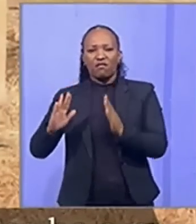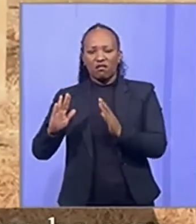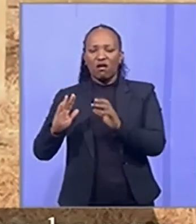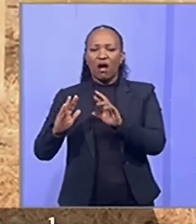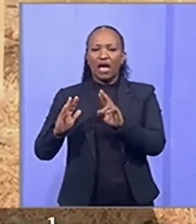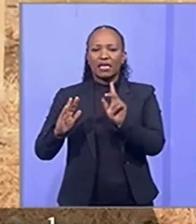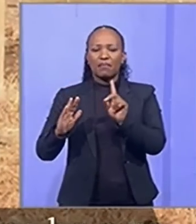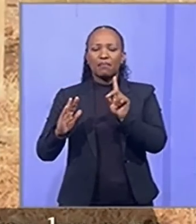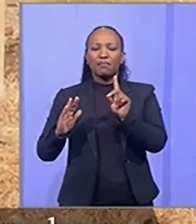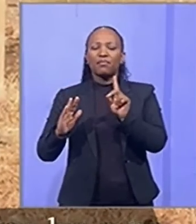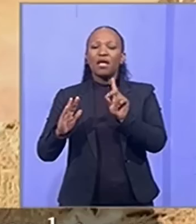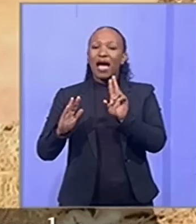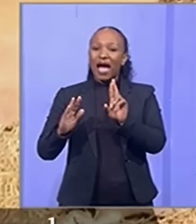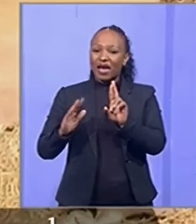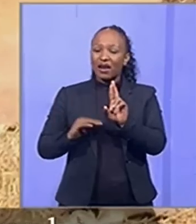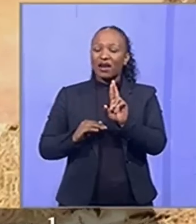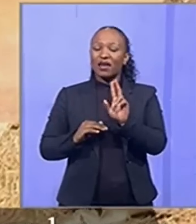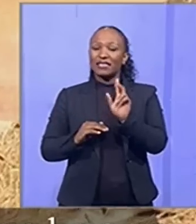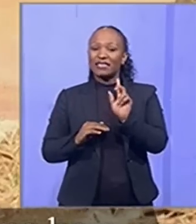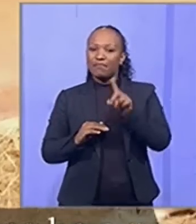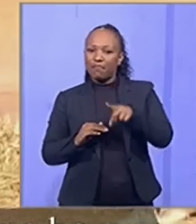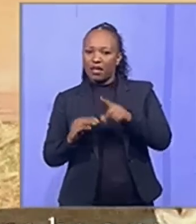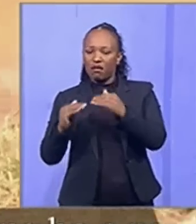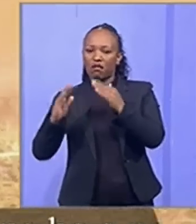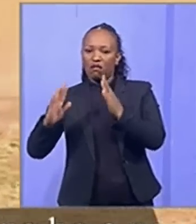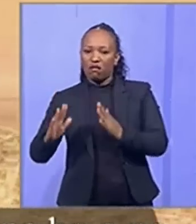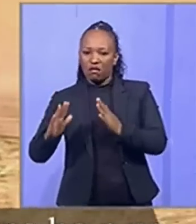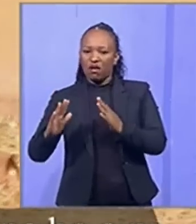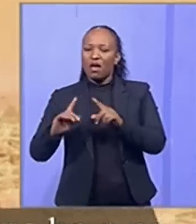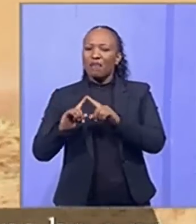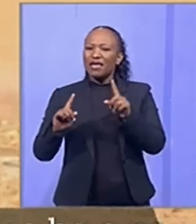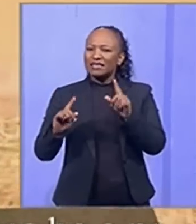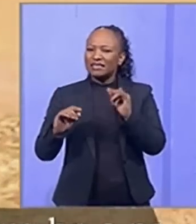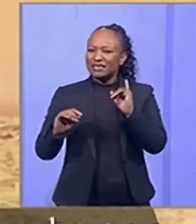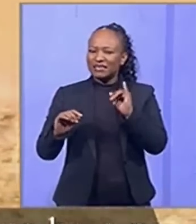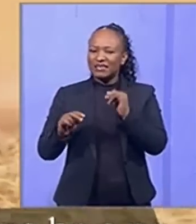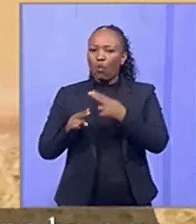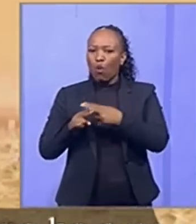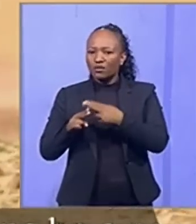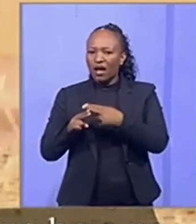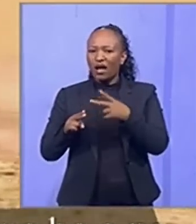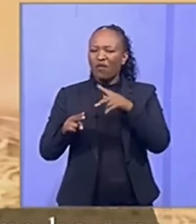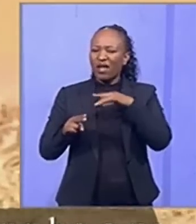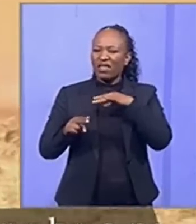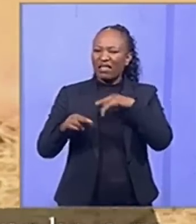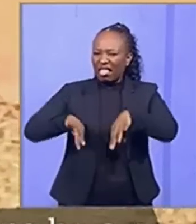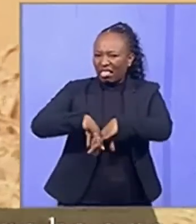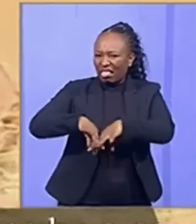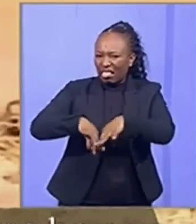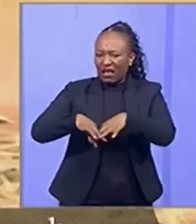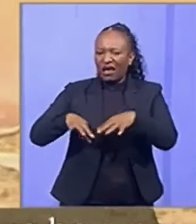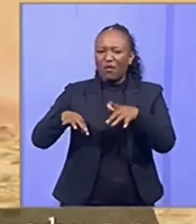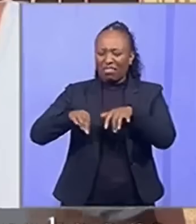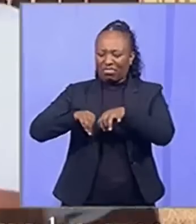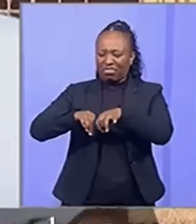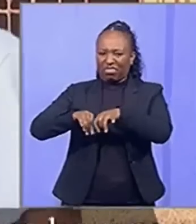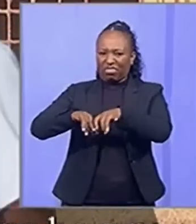ba gagwe. Mme gantsi metsi a kgelelo leswe la dipula a nna tsena mo ntlong ya gagwe le go mo senyetsa